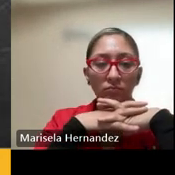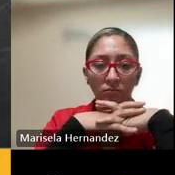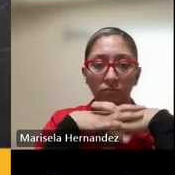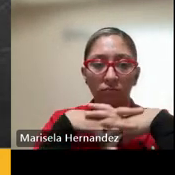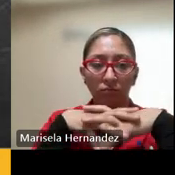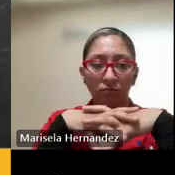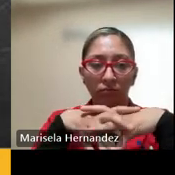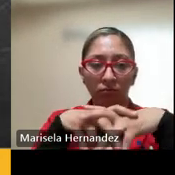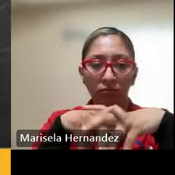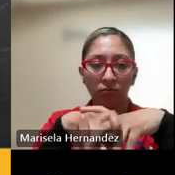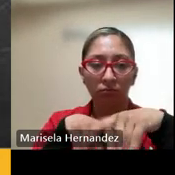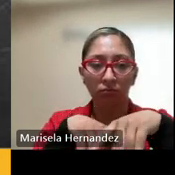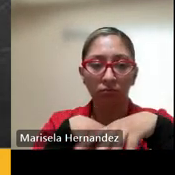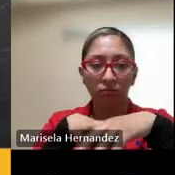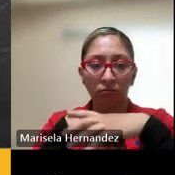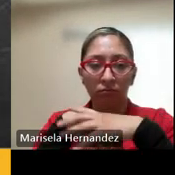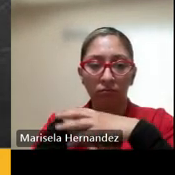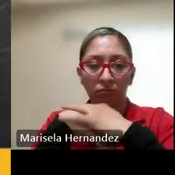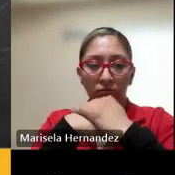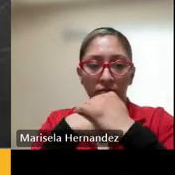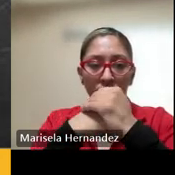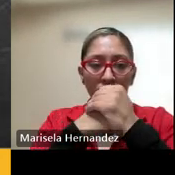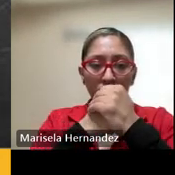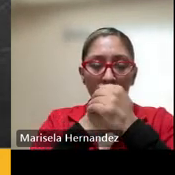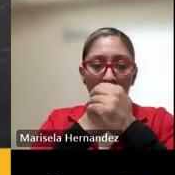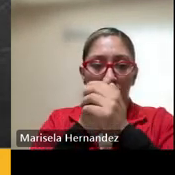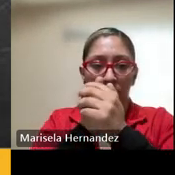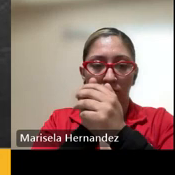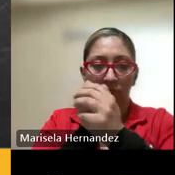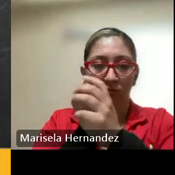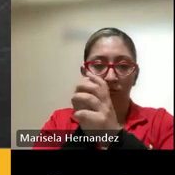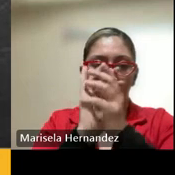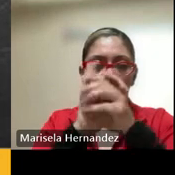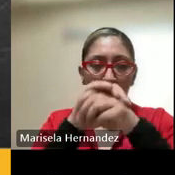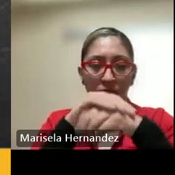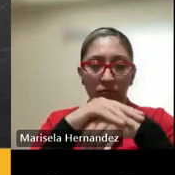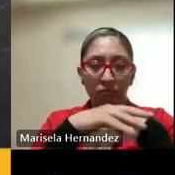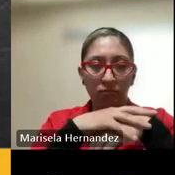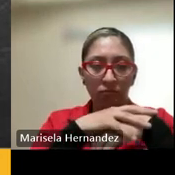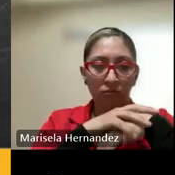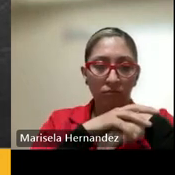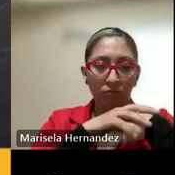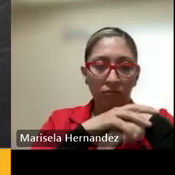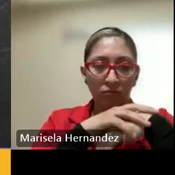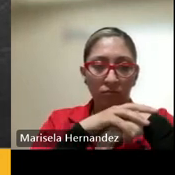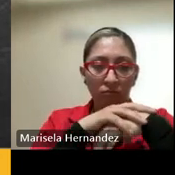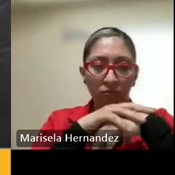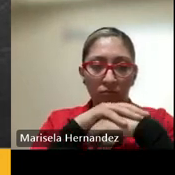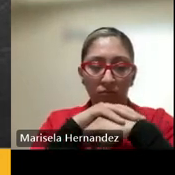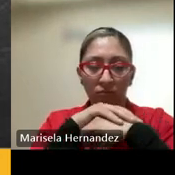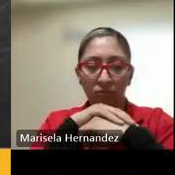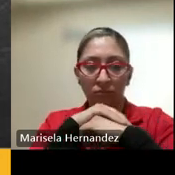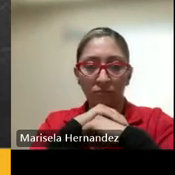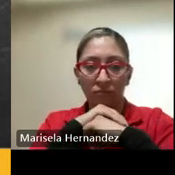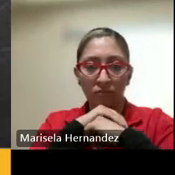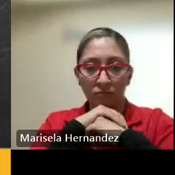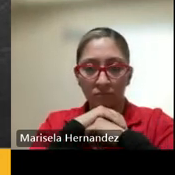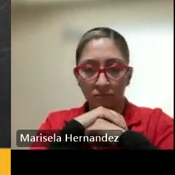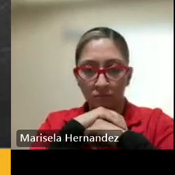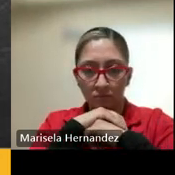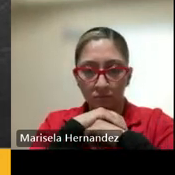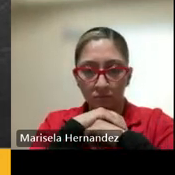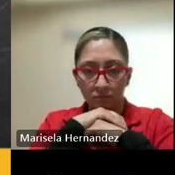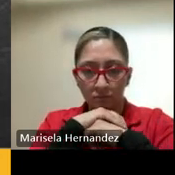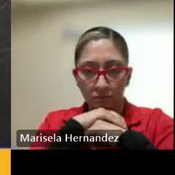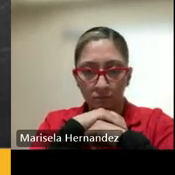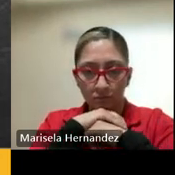disappointed that at this point the tax package does not include designating rural areas as difficult to